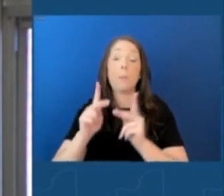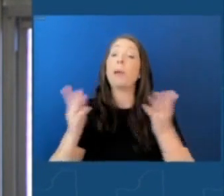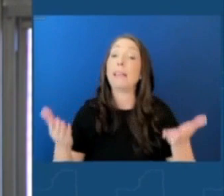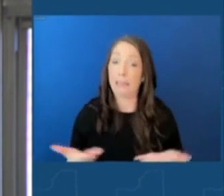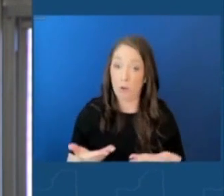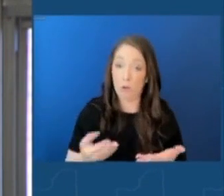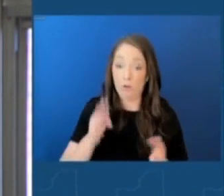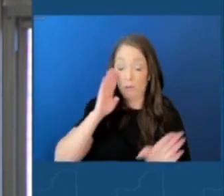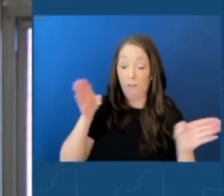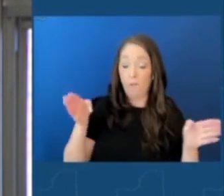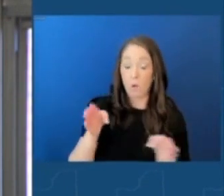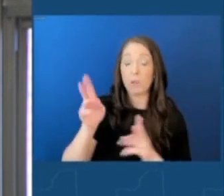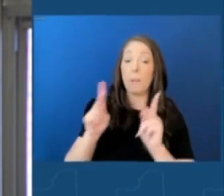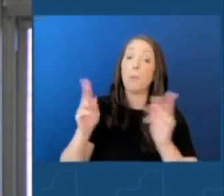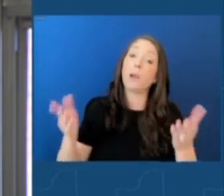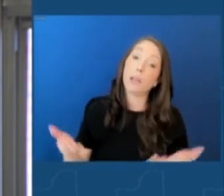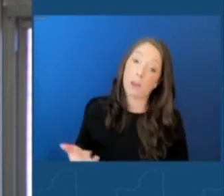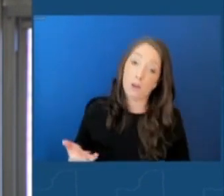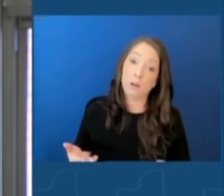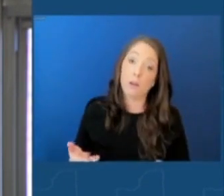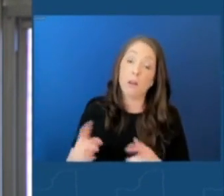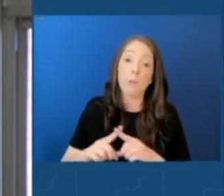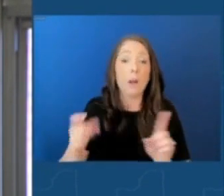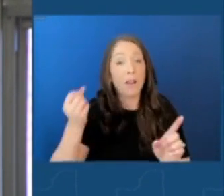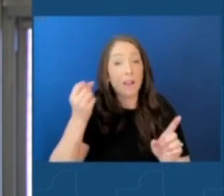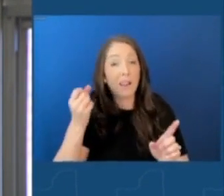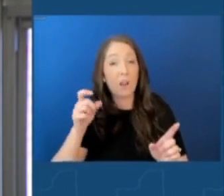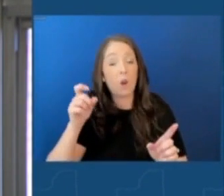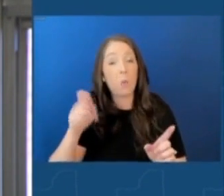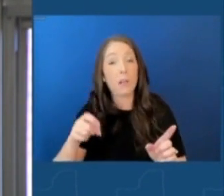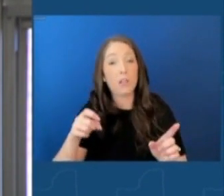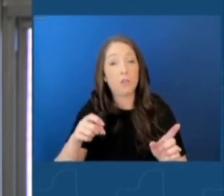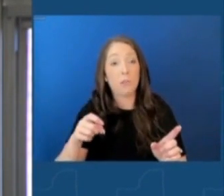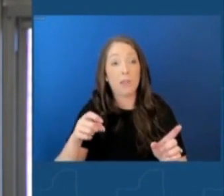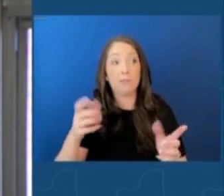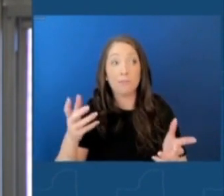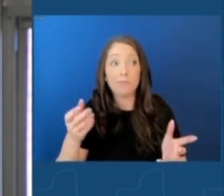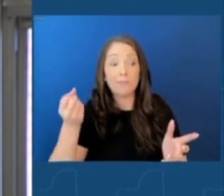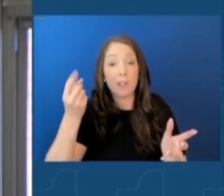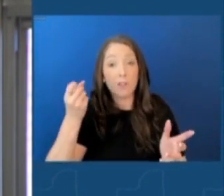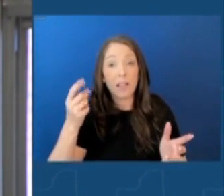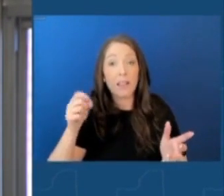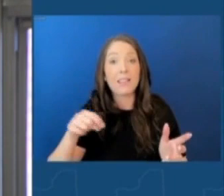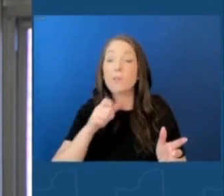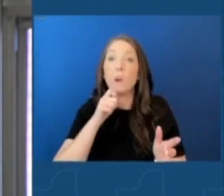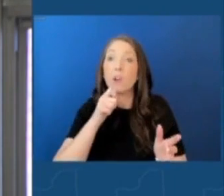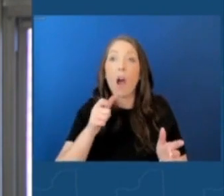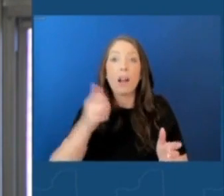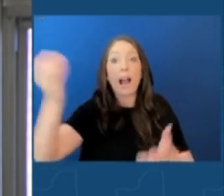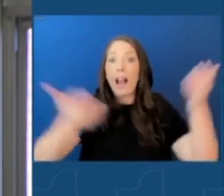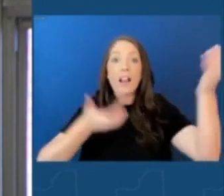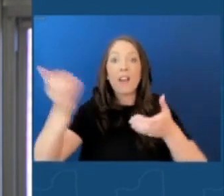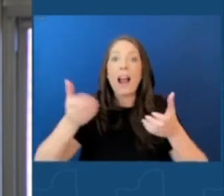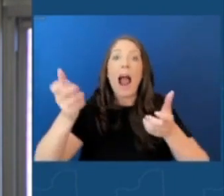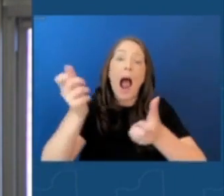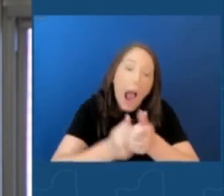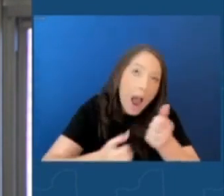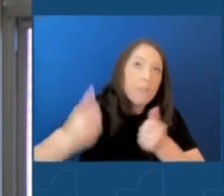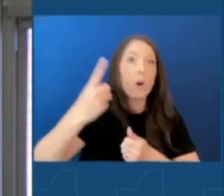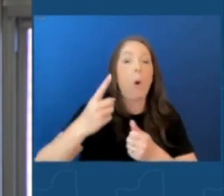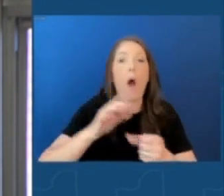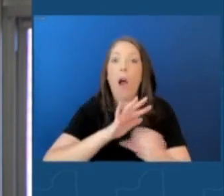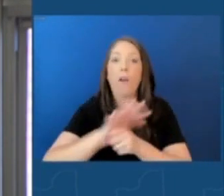But we also have to be conscious of the fact that this is not an open invitation to the entire world. We don't have enough capacity to house